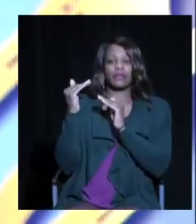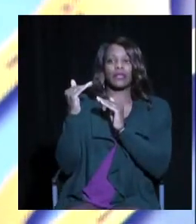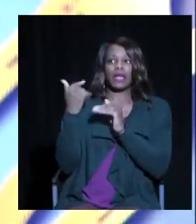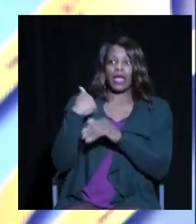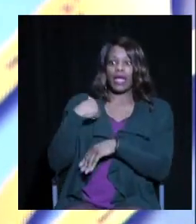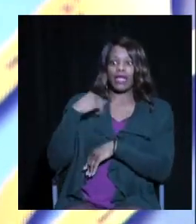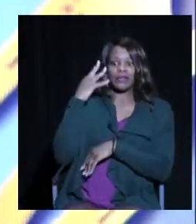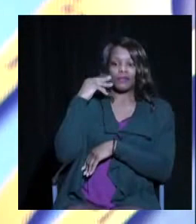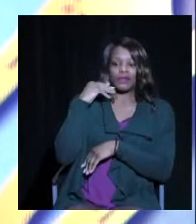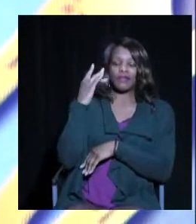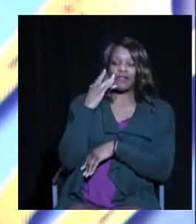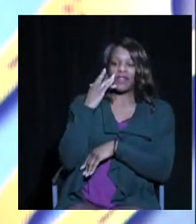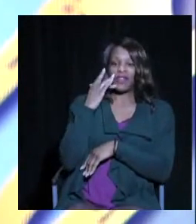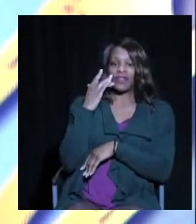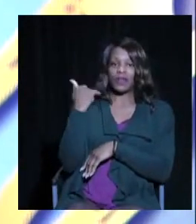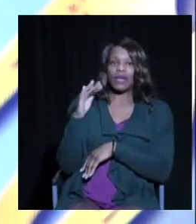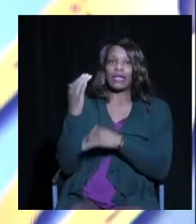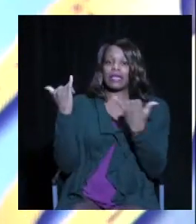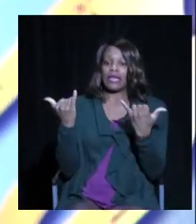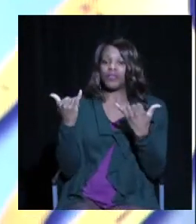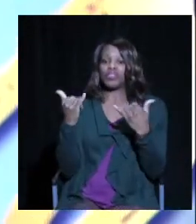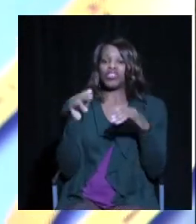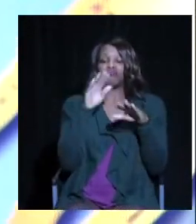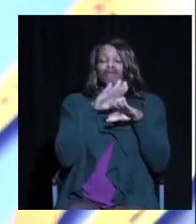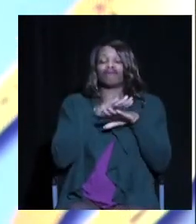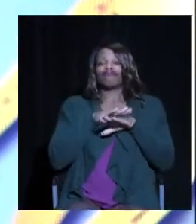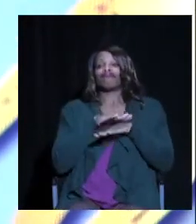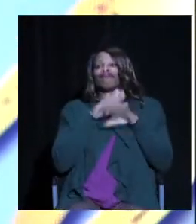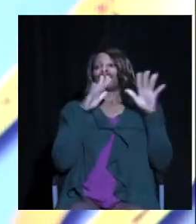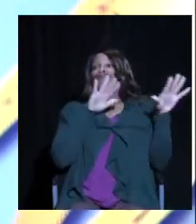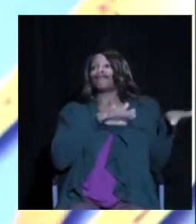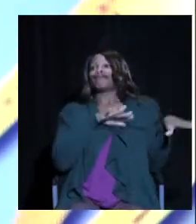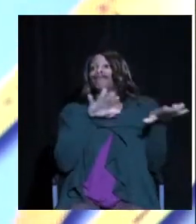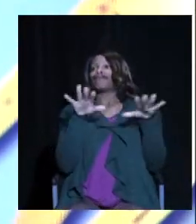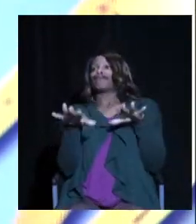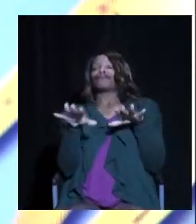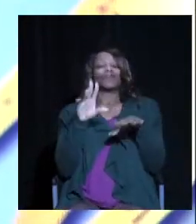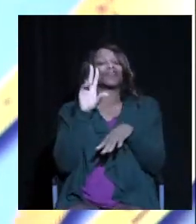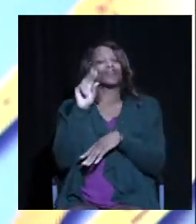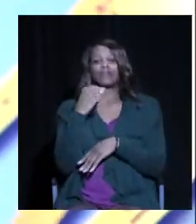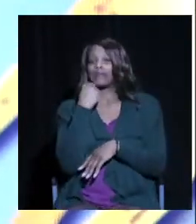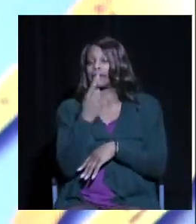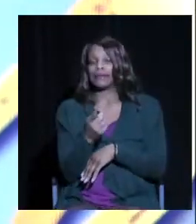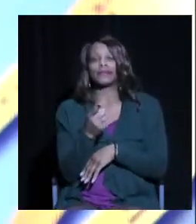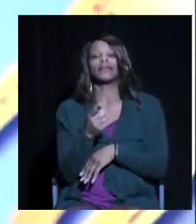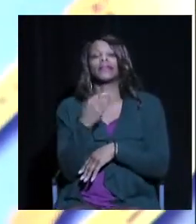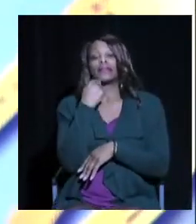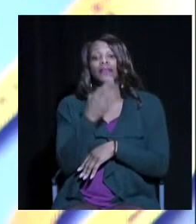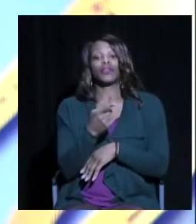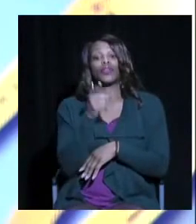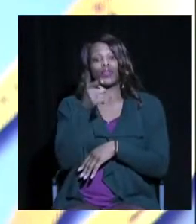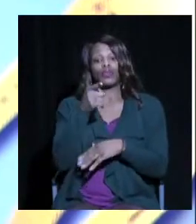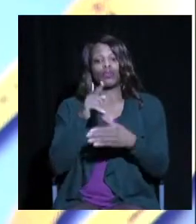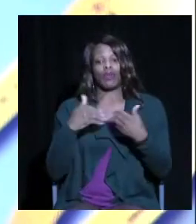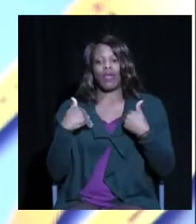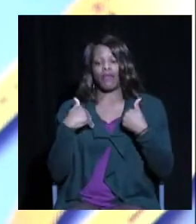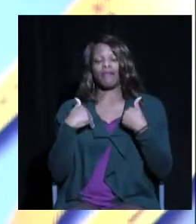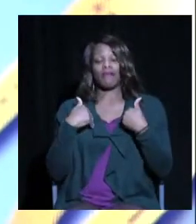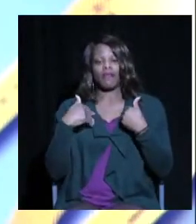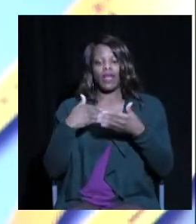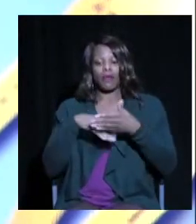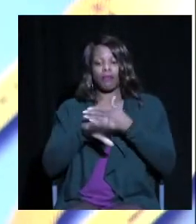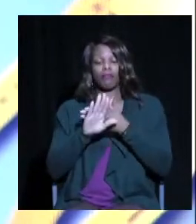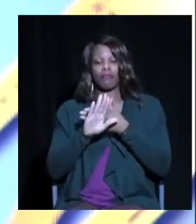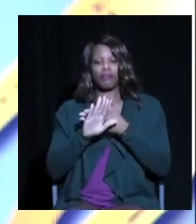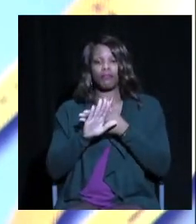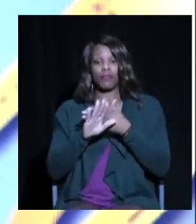with God, that he says, now you can kick your feet up and enjoy that favor. That's not what he says. He says, you will conceive and give birth to a